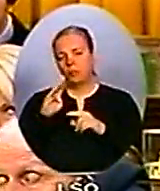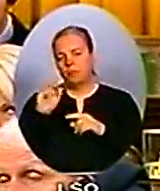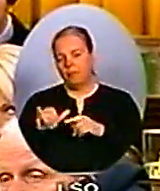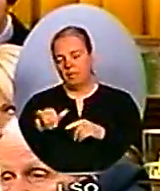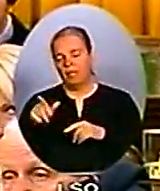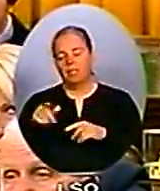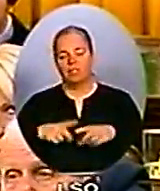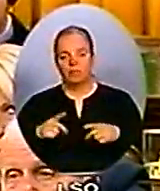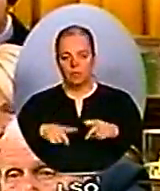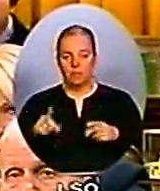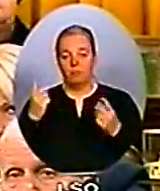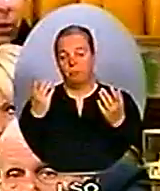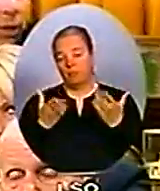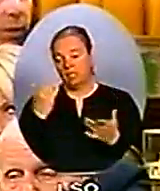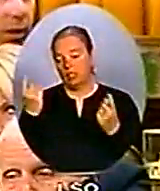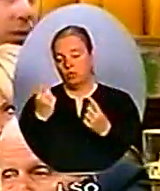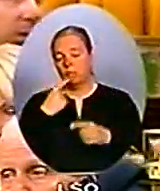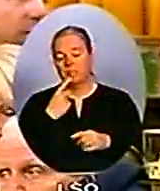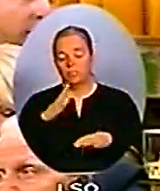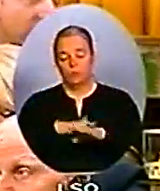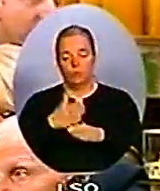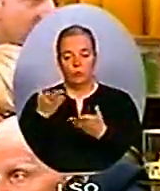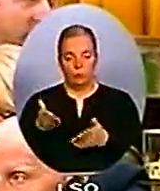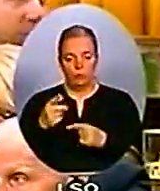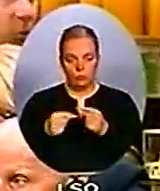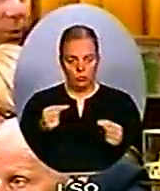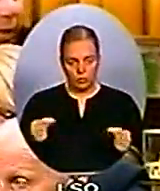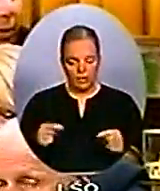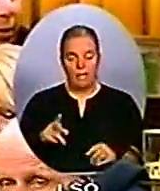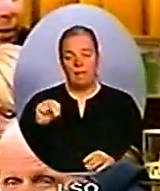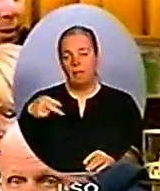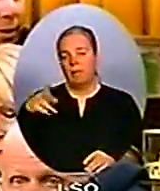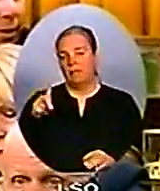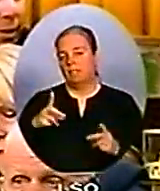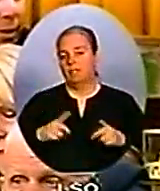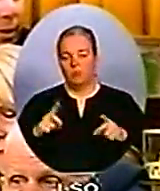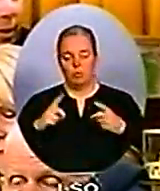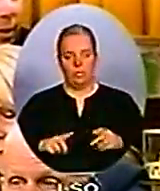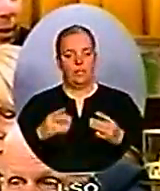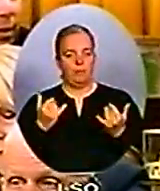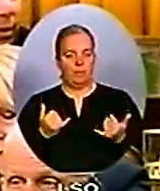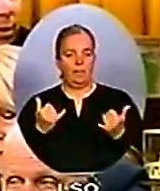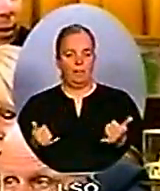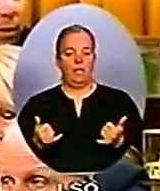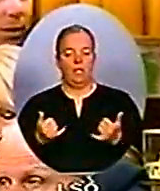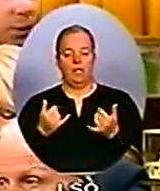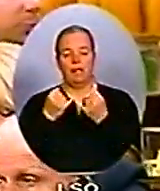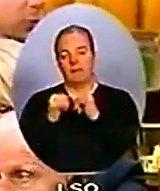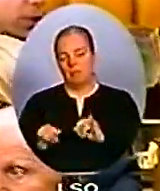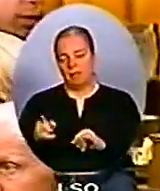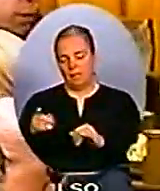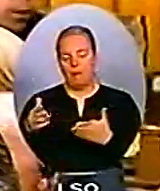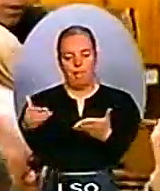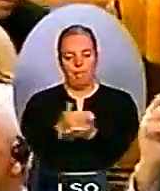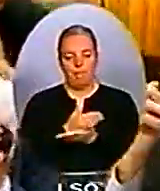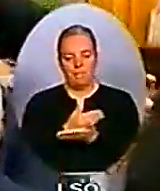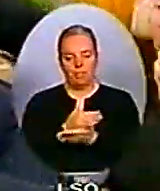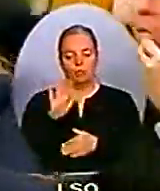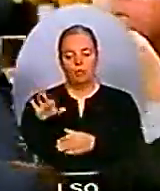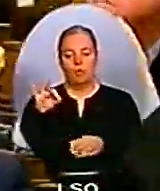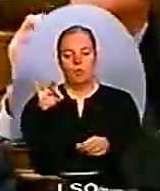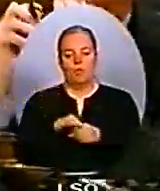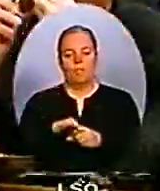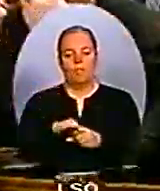I understand that that NDP member is now going to sit as a member, as an independent, because he's tired of having his vote suppressed by his leadership.